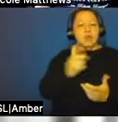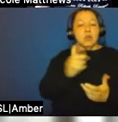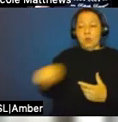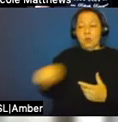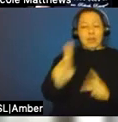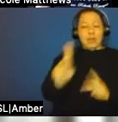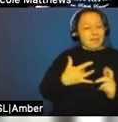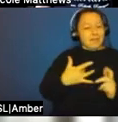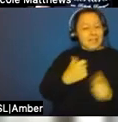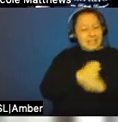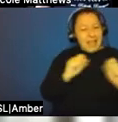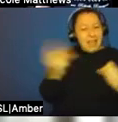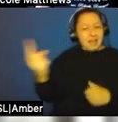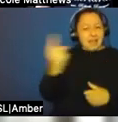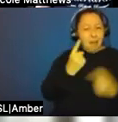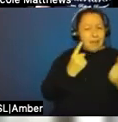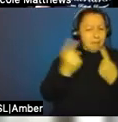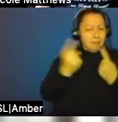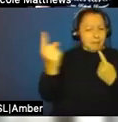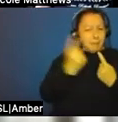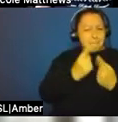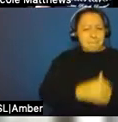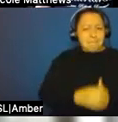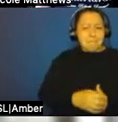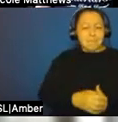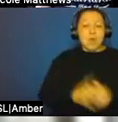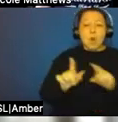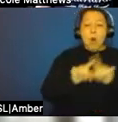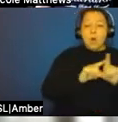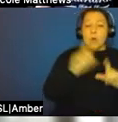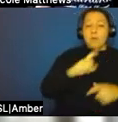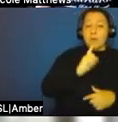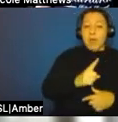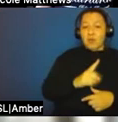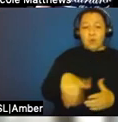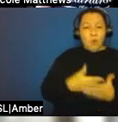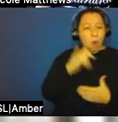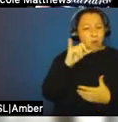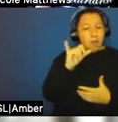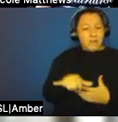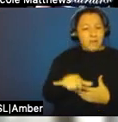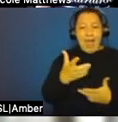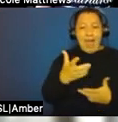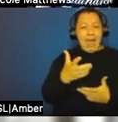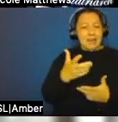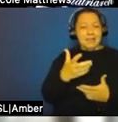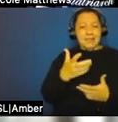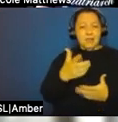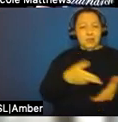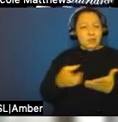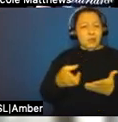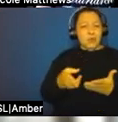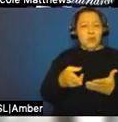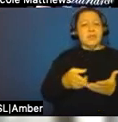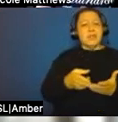And along with that, we need to make sure that all of that lives in our policies, in our protocols, in